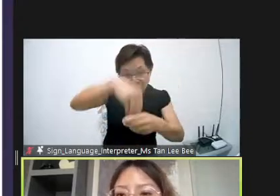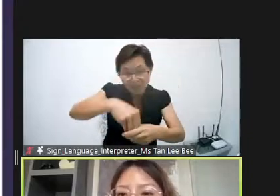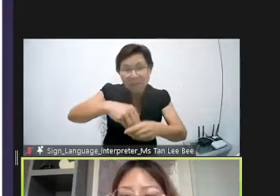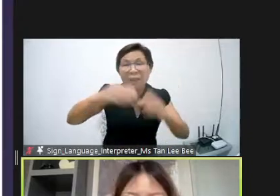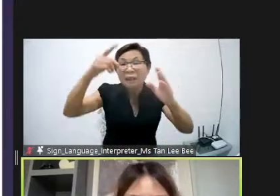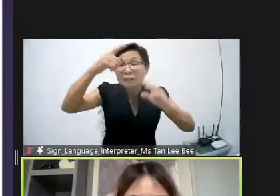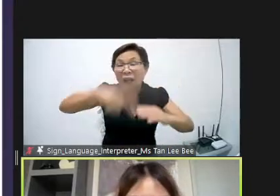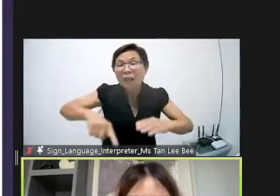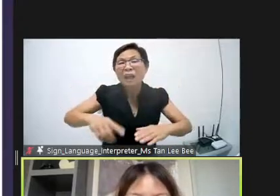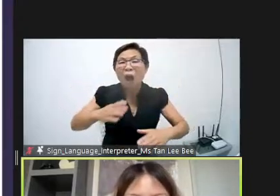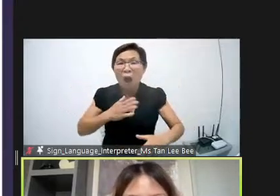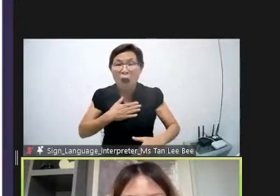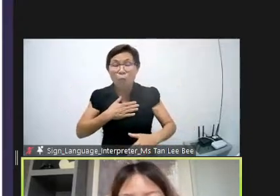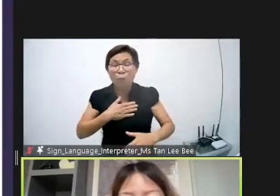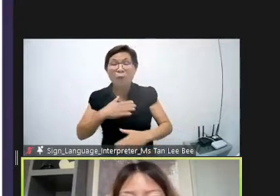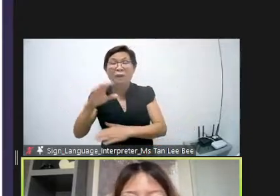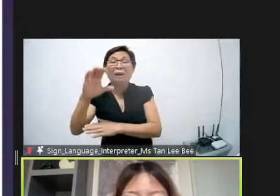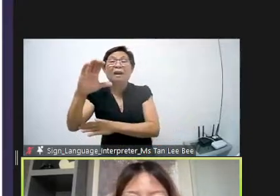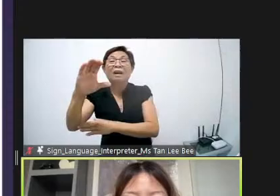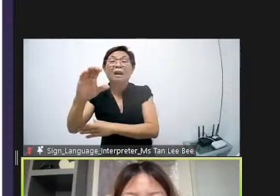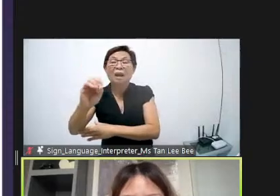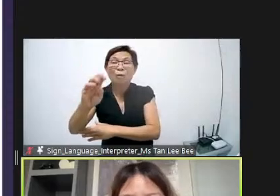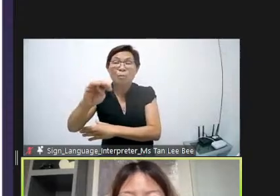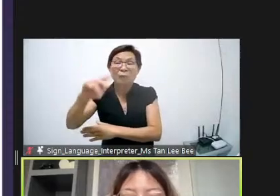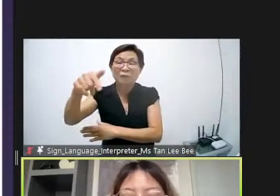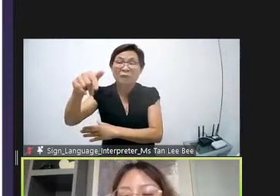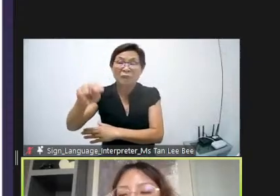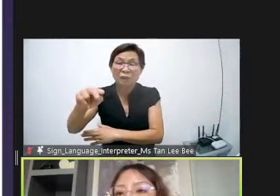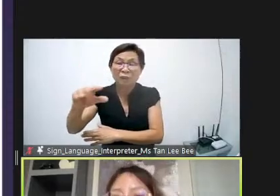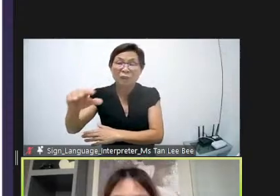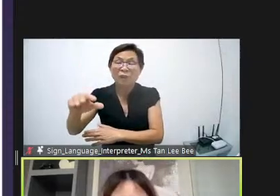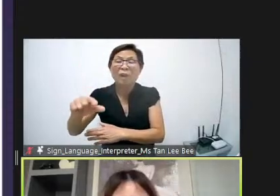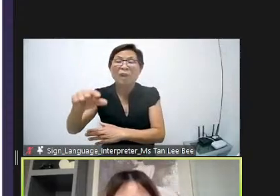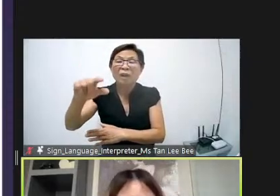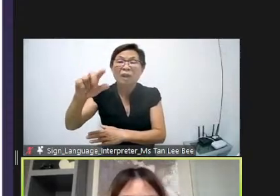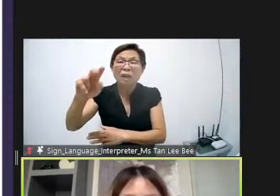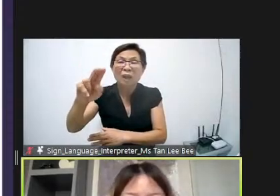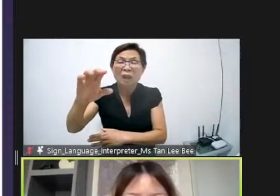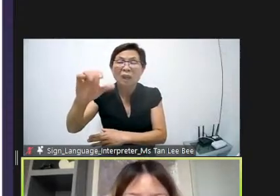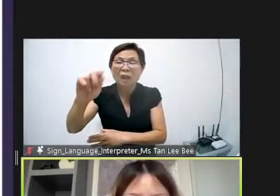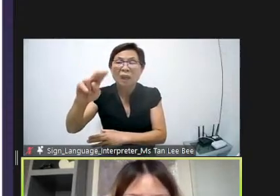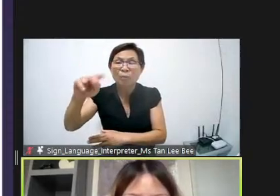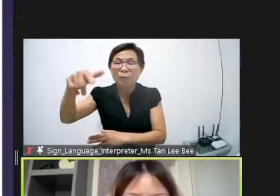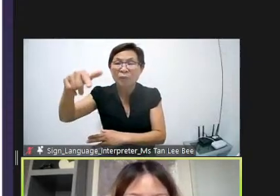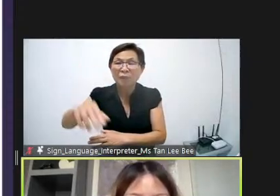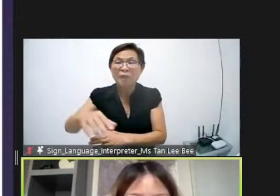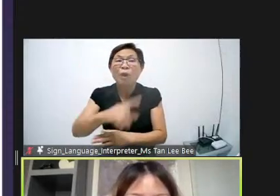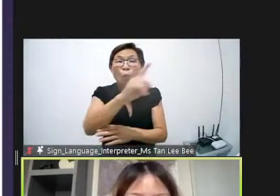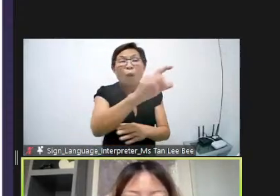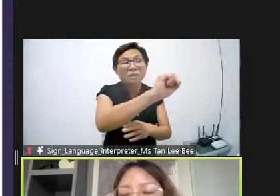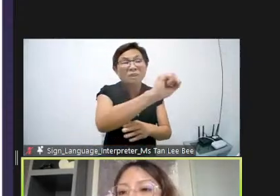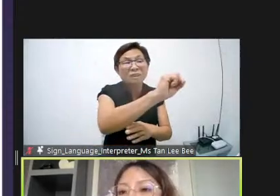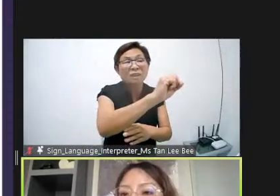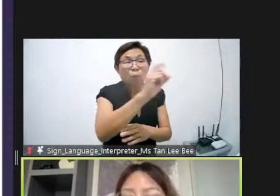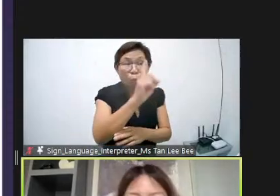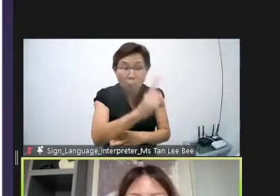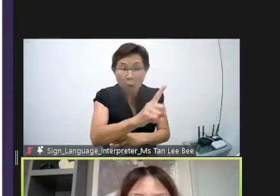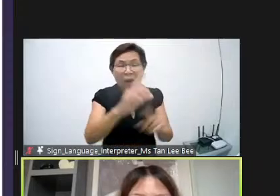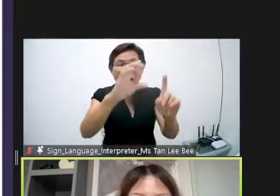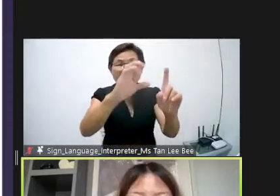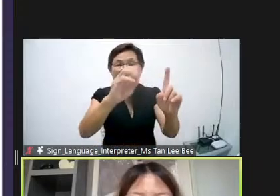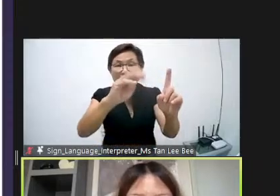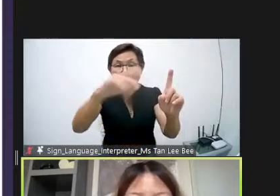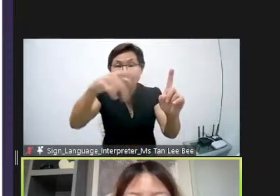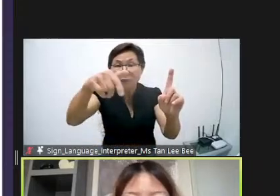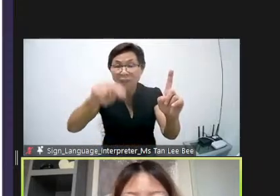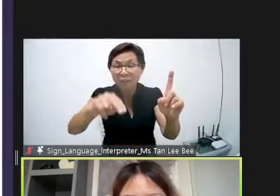company with 100 employees to hire at least one PWD. And if the company could